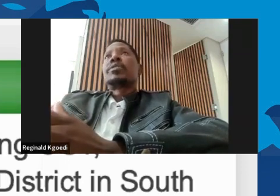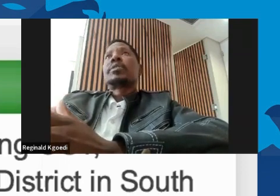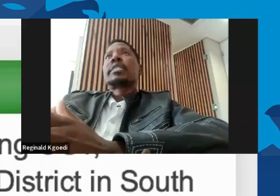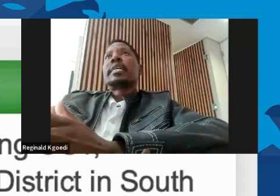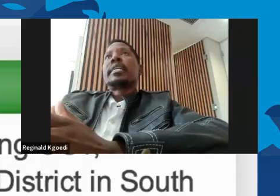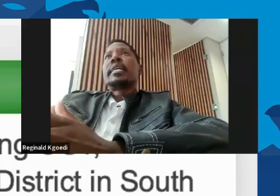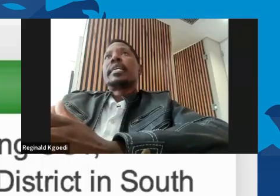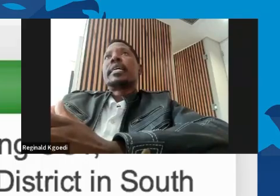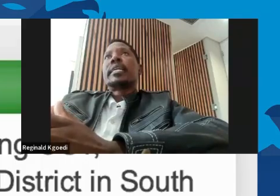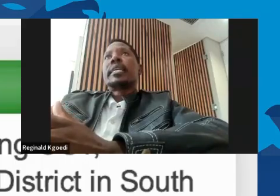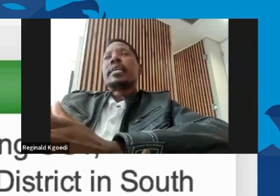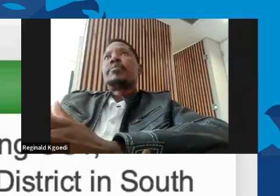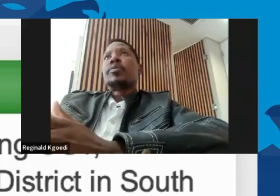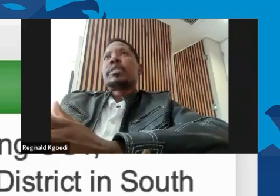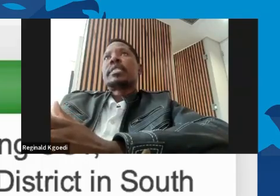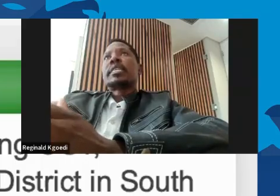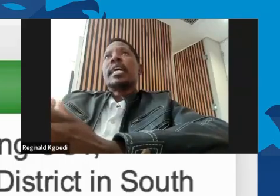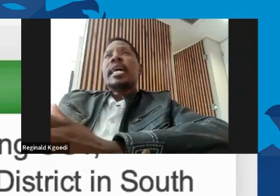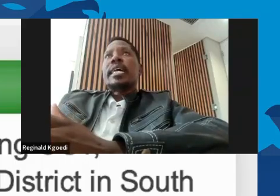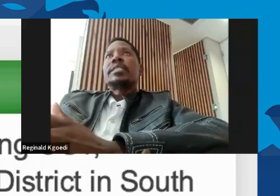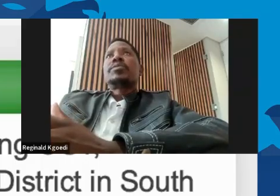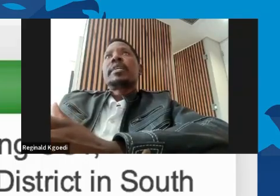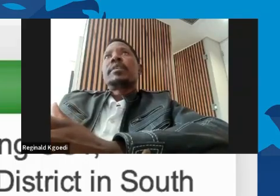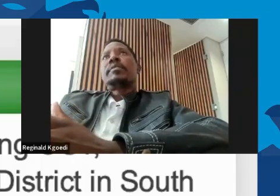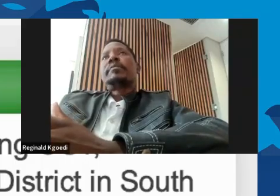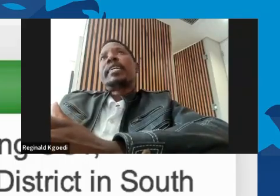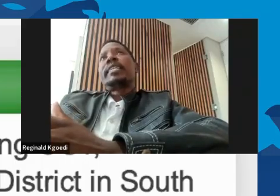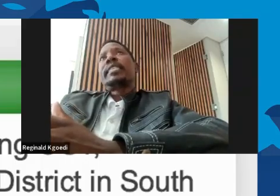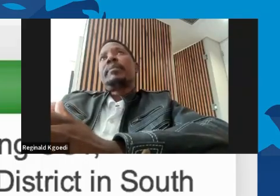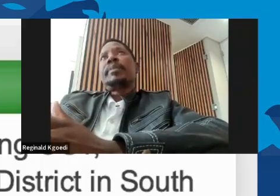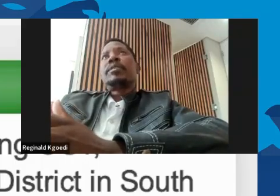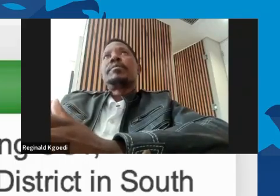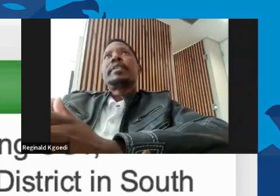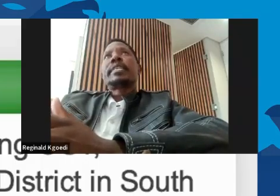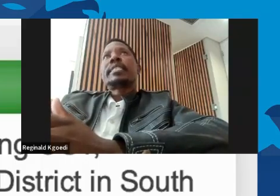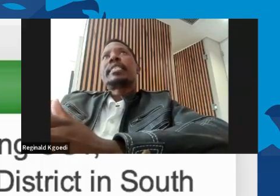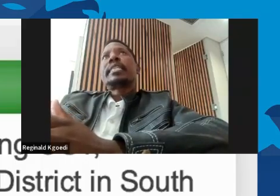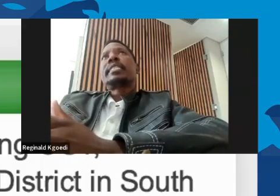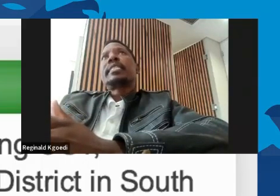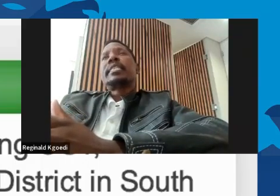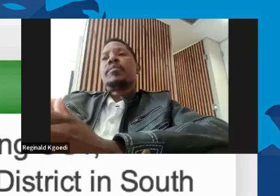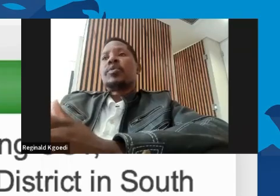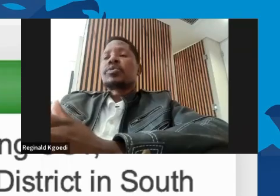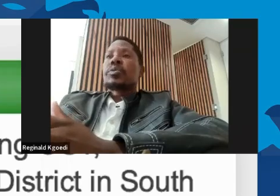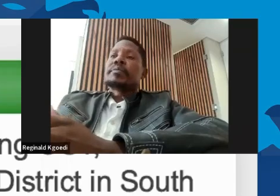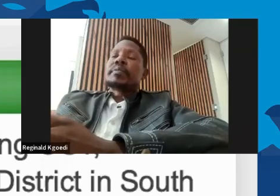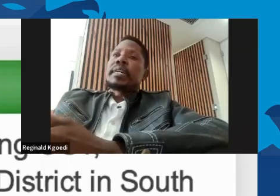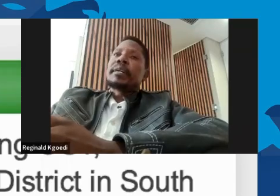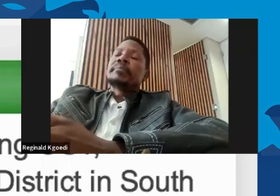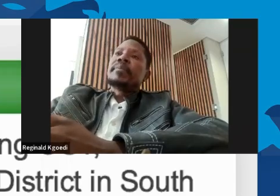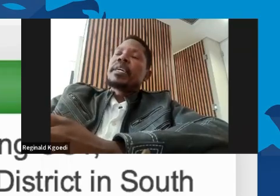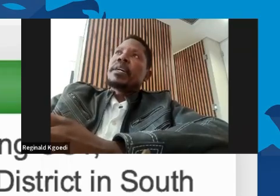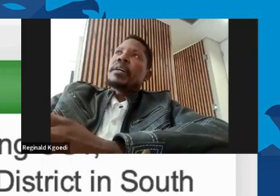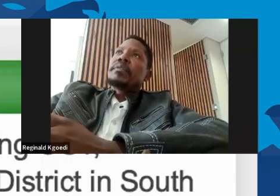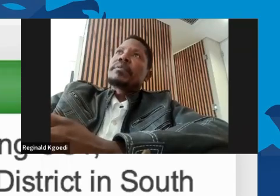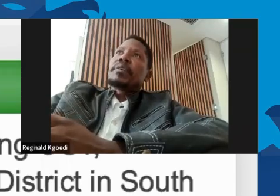influence these laws and policies. Hence, we find a bit of a resistance in most of